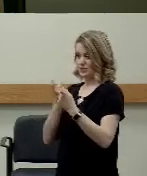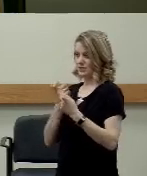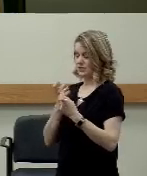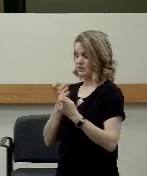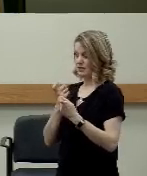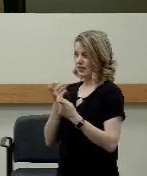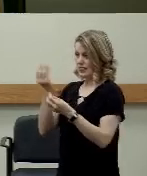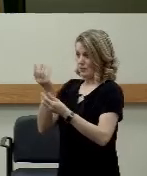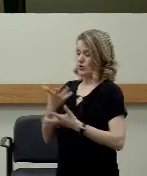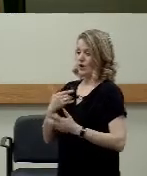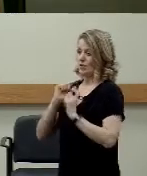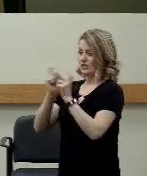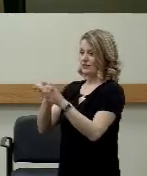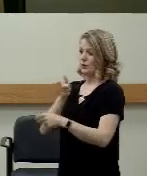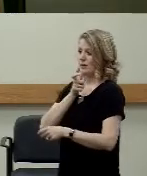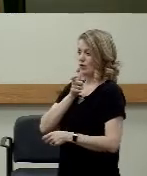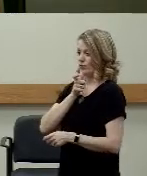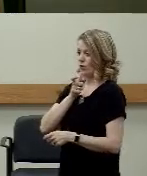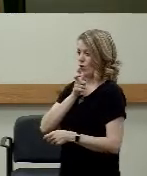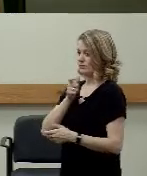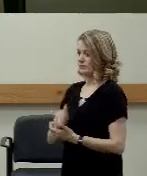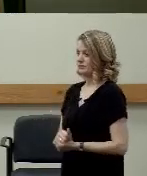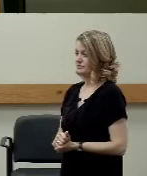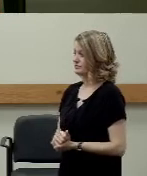just let me know and I'll get you the microphone.